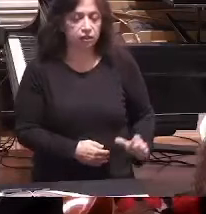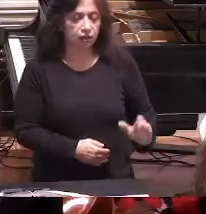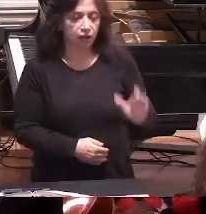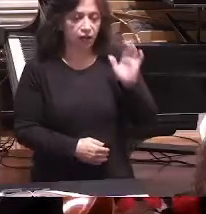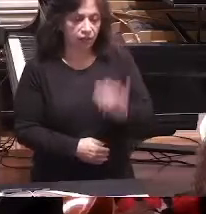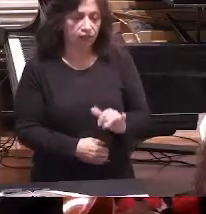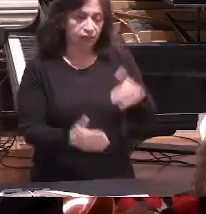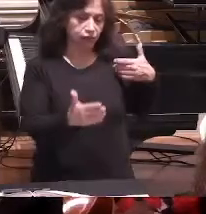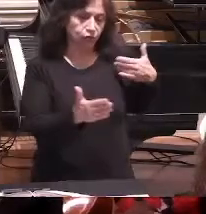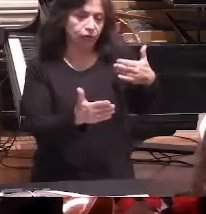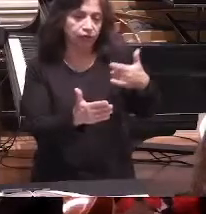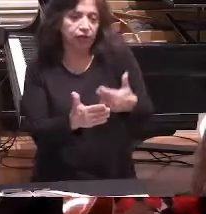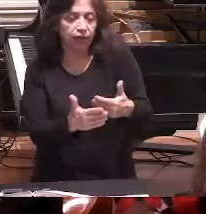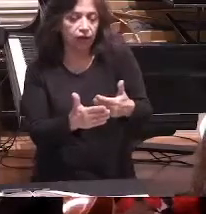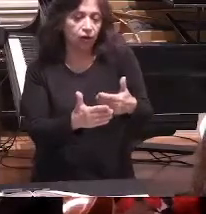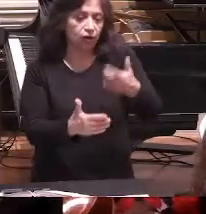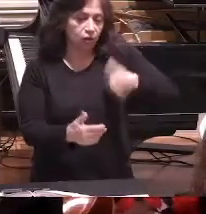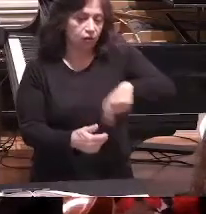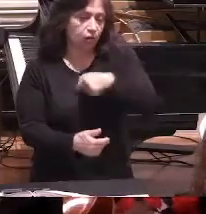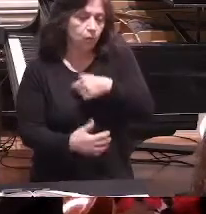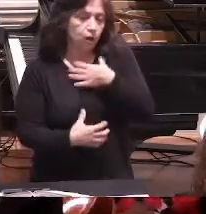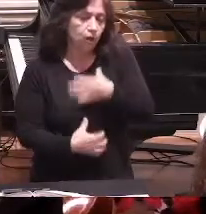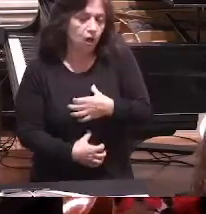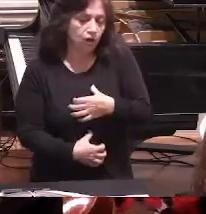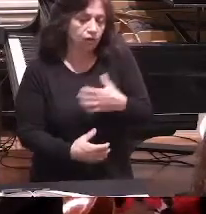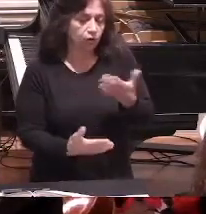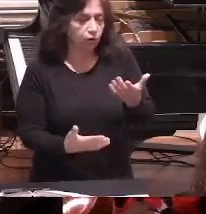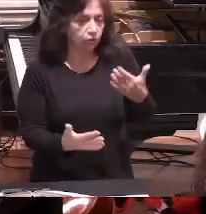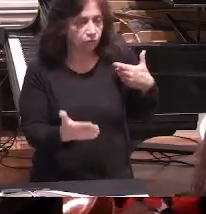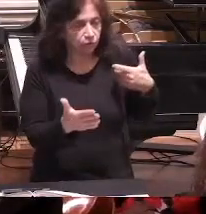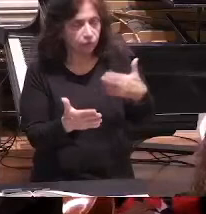the drawing near we all so long for,